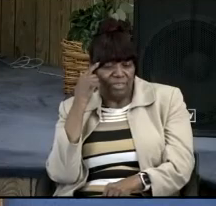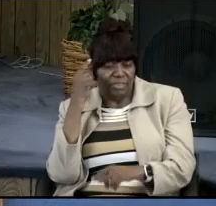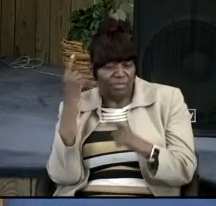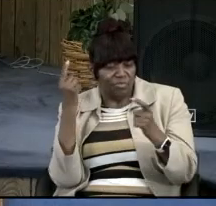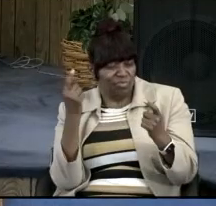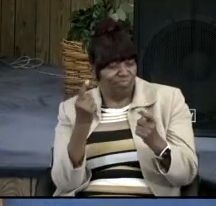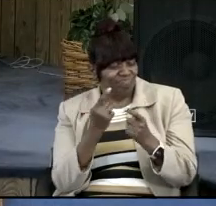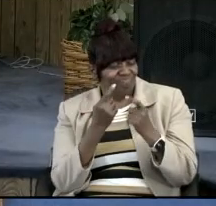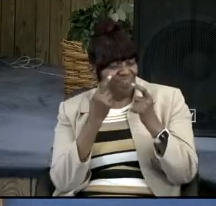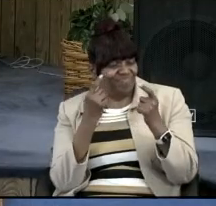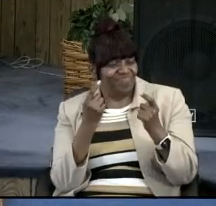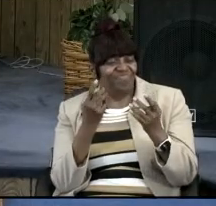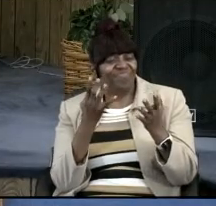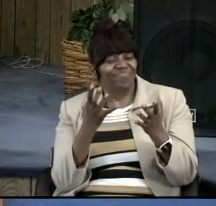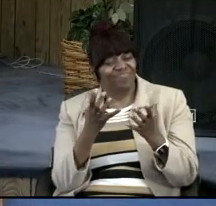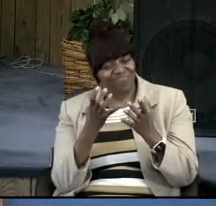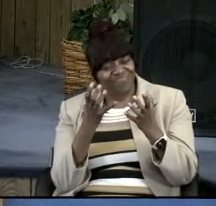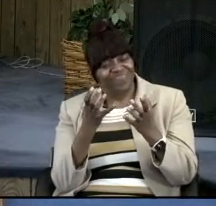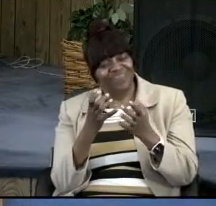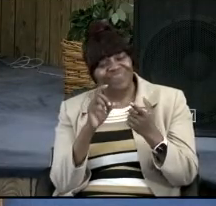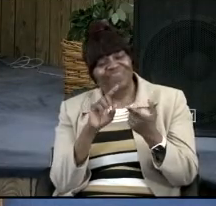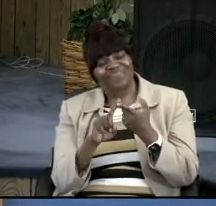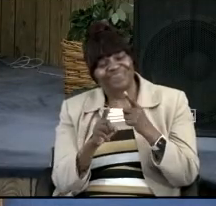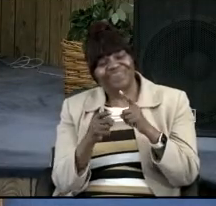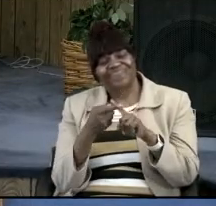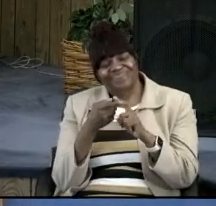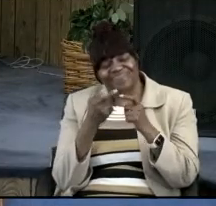Yeah, some of us want to make friends so bad. We want to